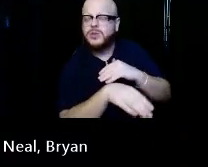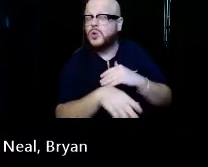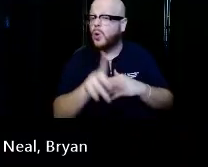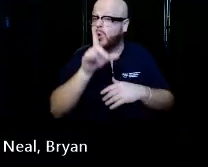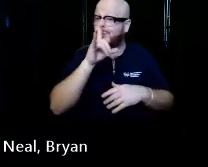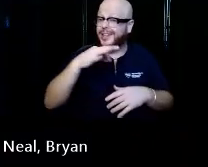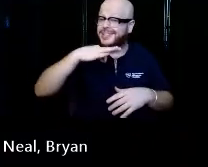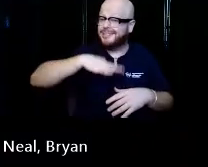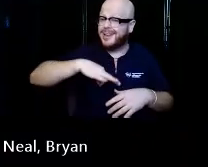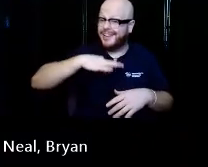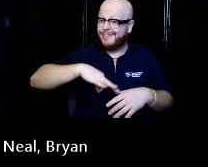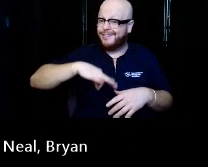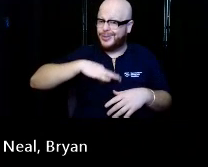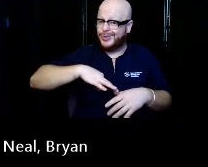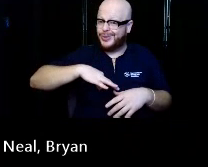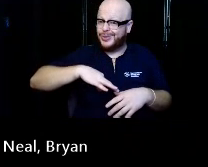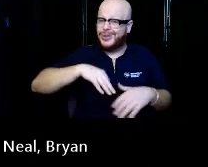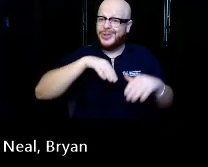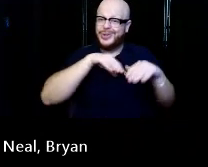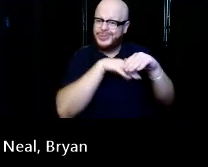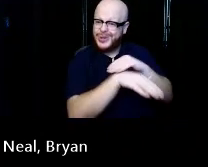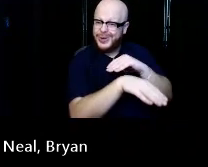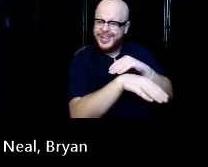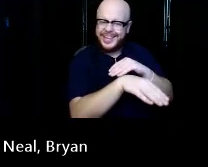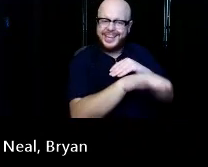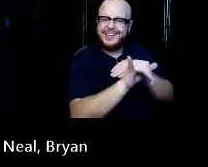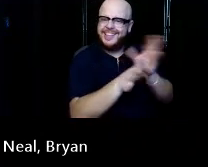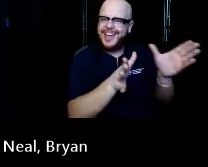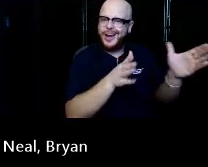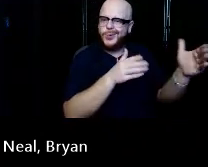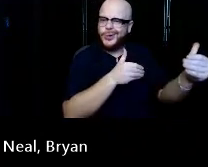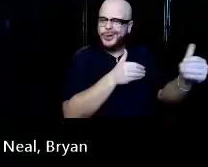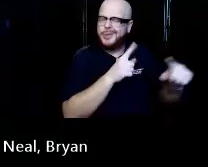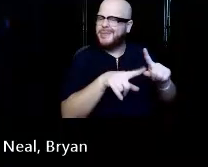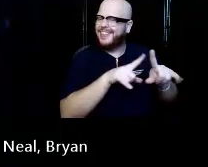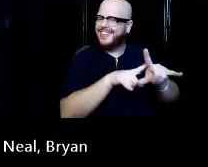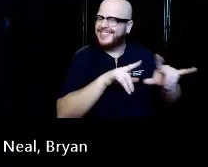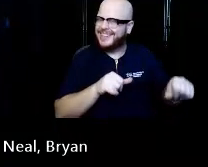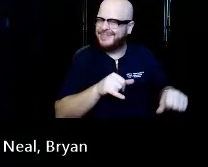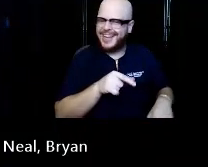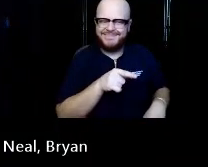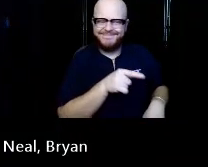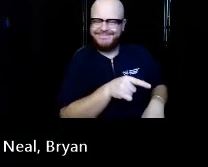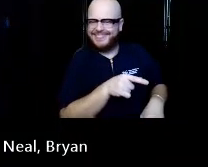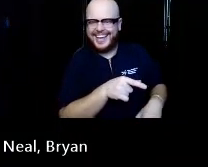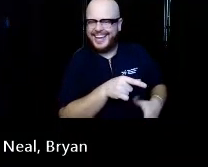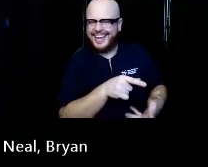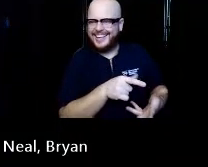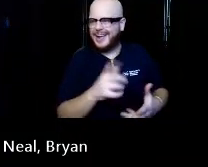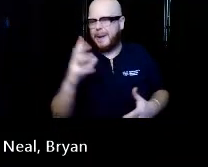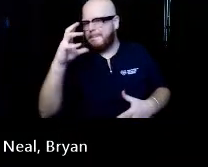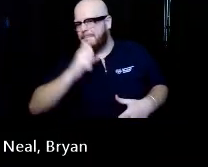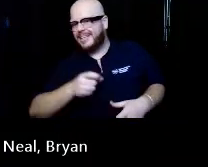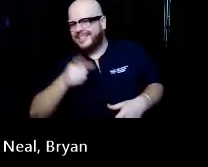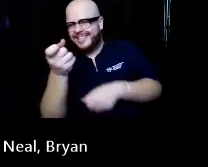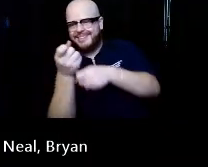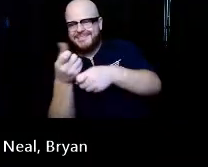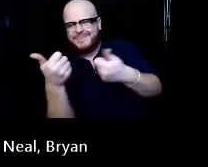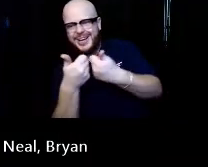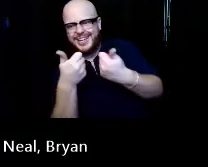that space takes them away from the event or the activity that they are there to enjoy, and so feels that these spaces